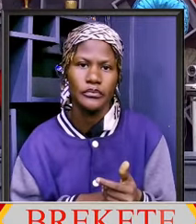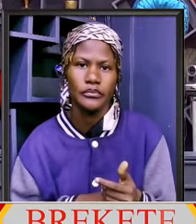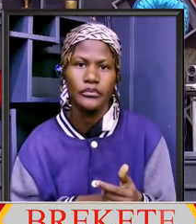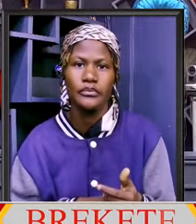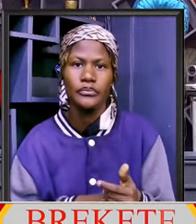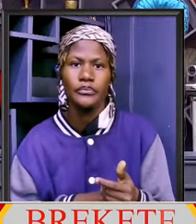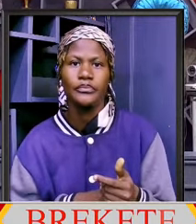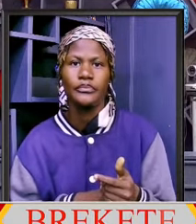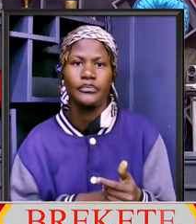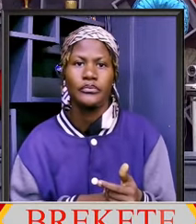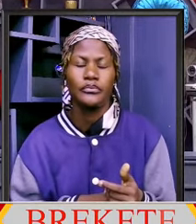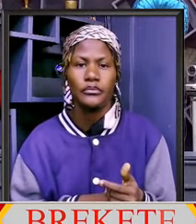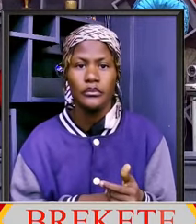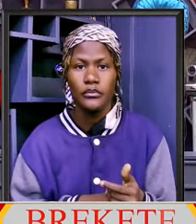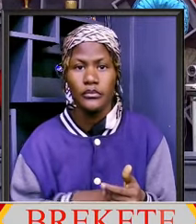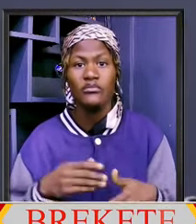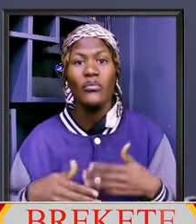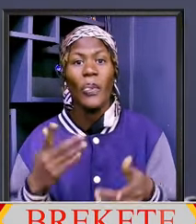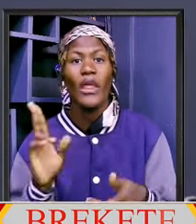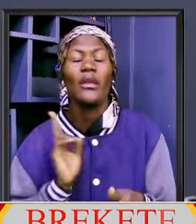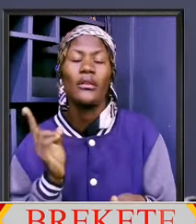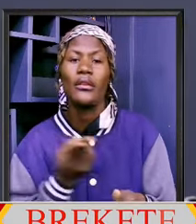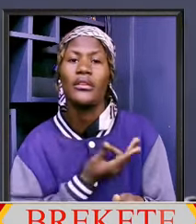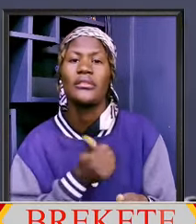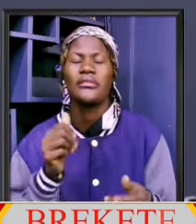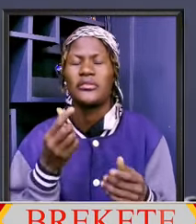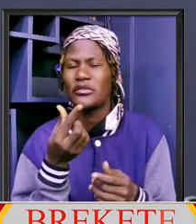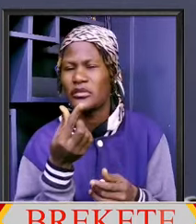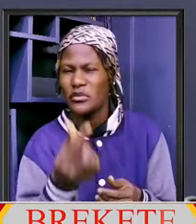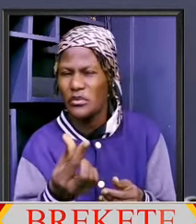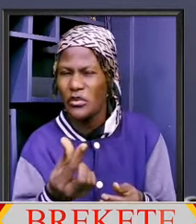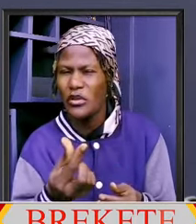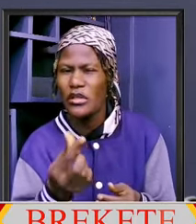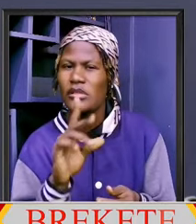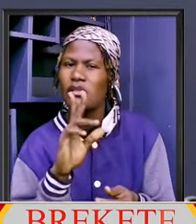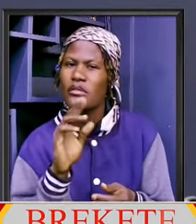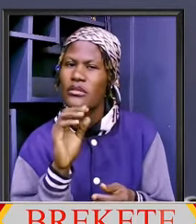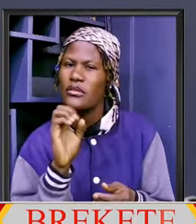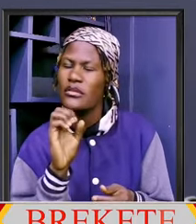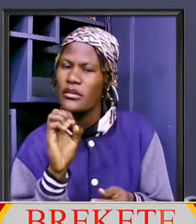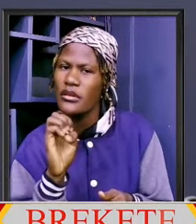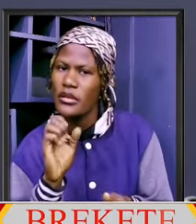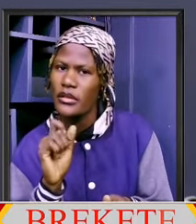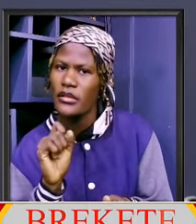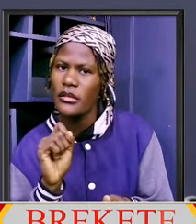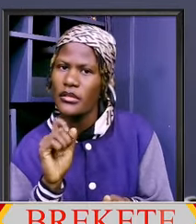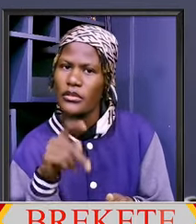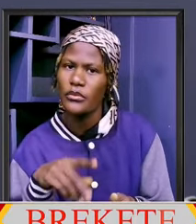Give us a small responsibility that is